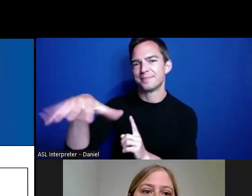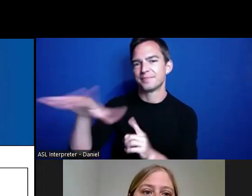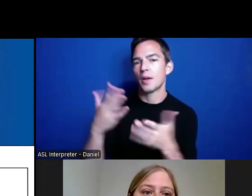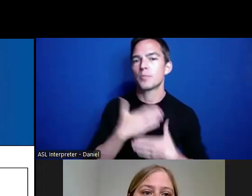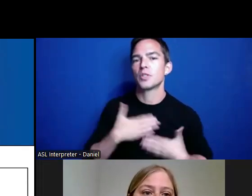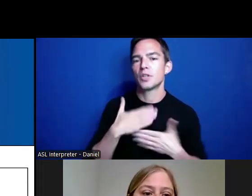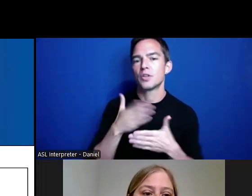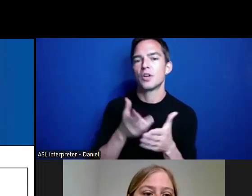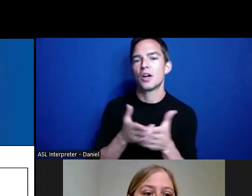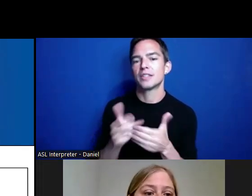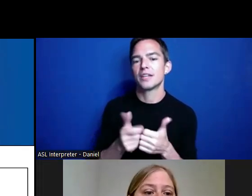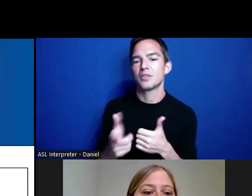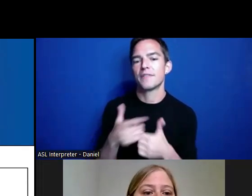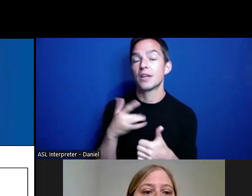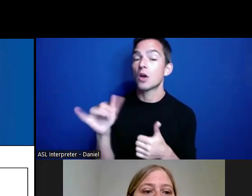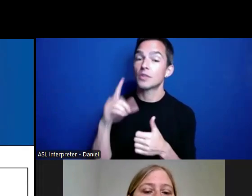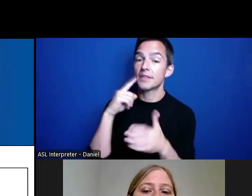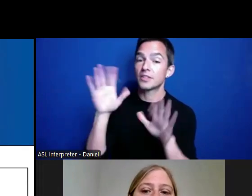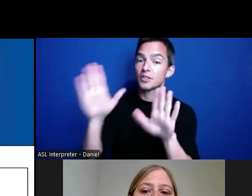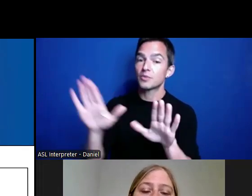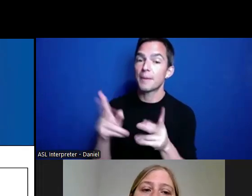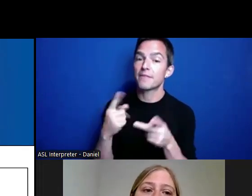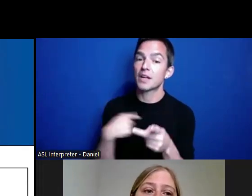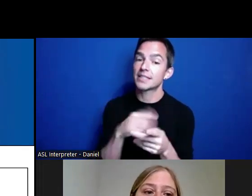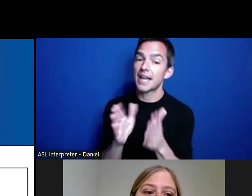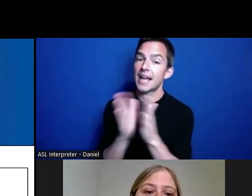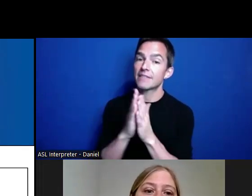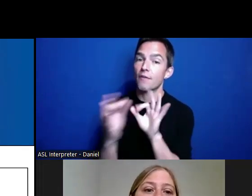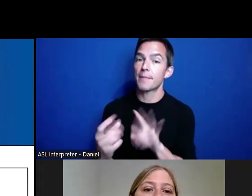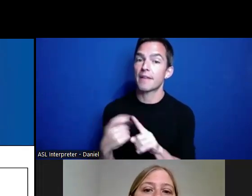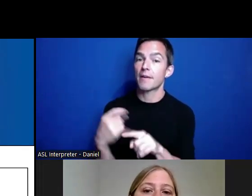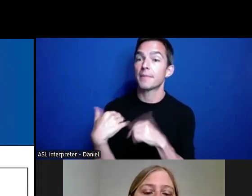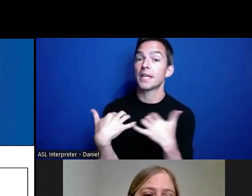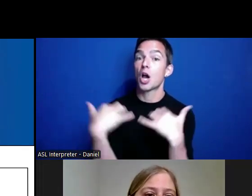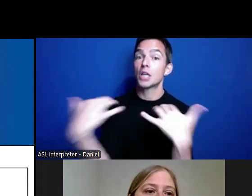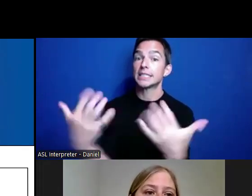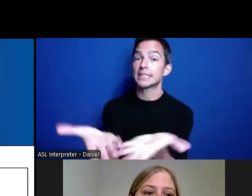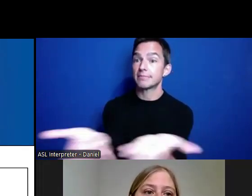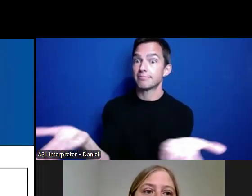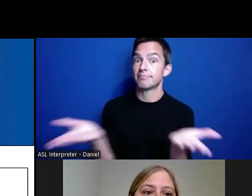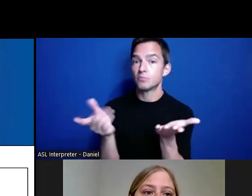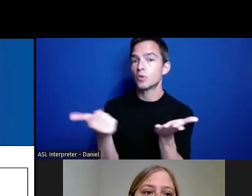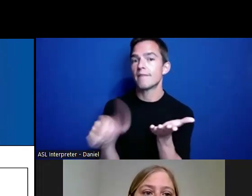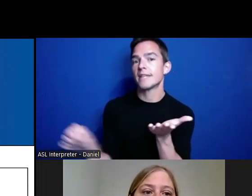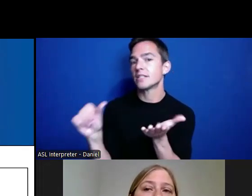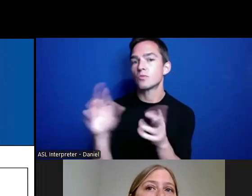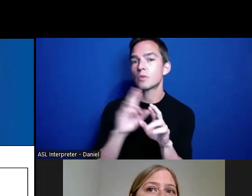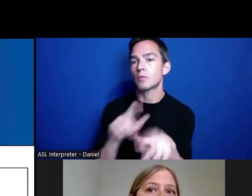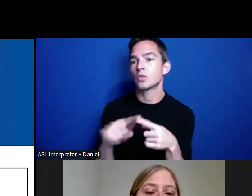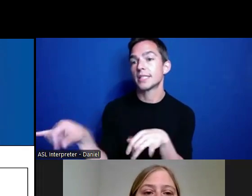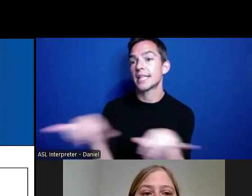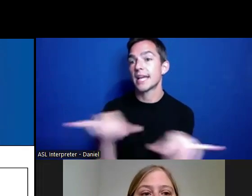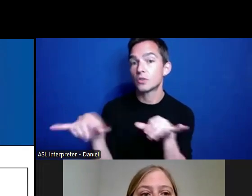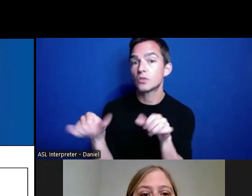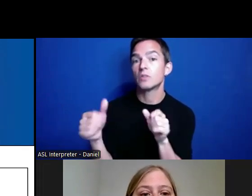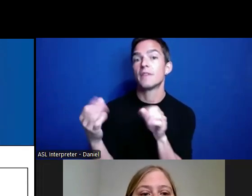honest about how you're feeling. And I think this is a great place for us to ask for feedback from the audience. Do you have any responses to the standards? Have you received